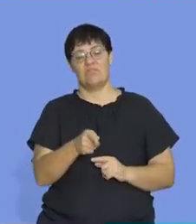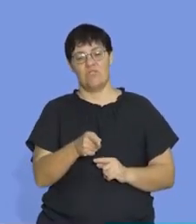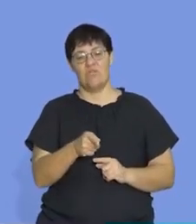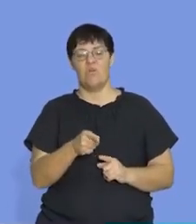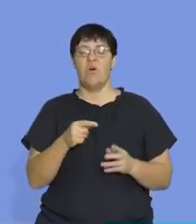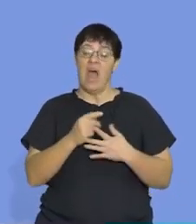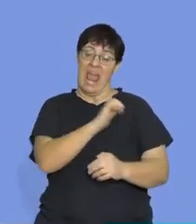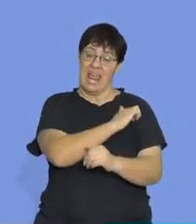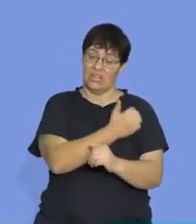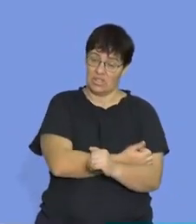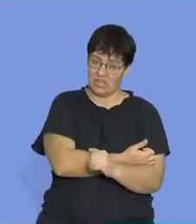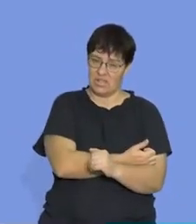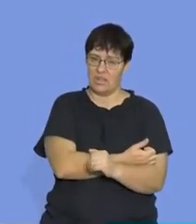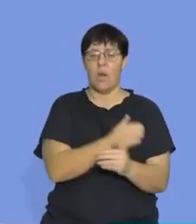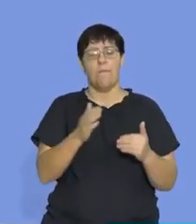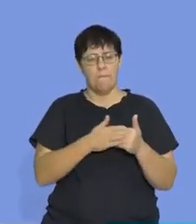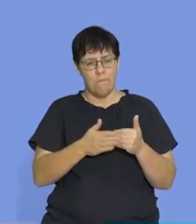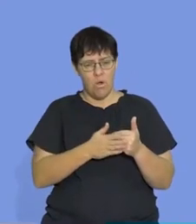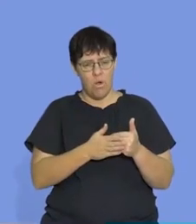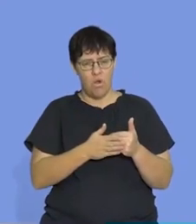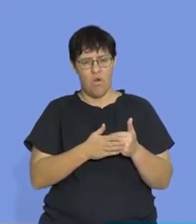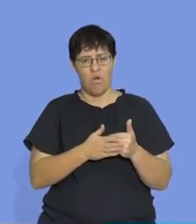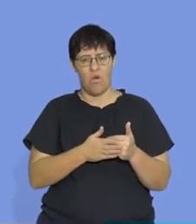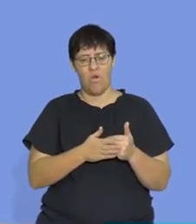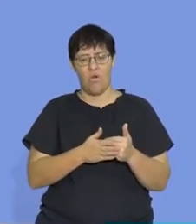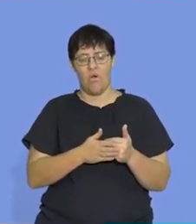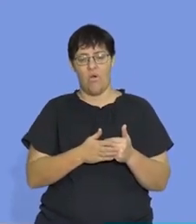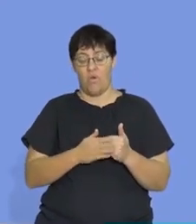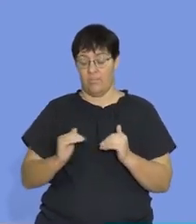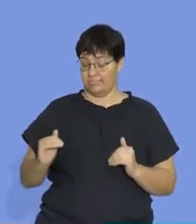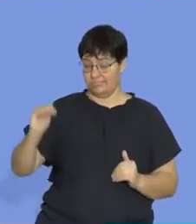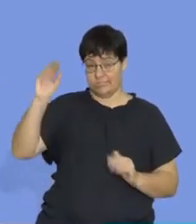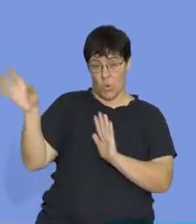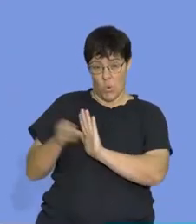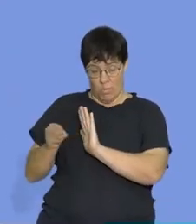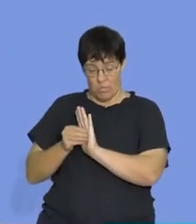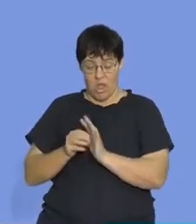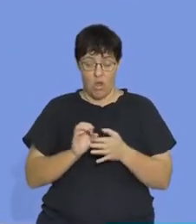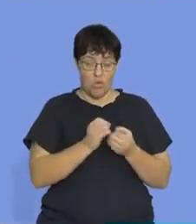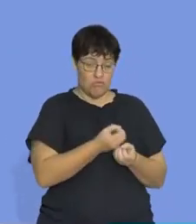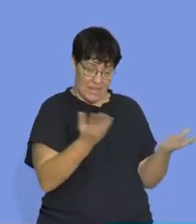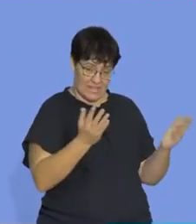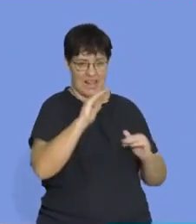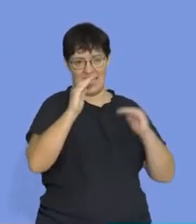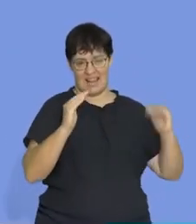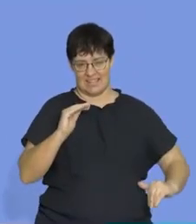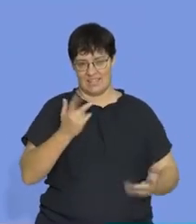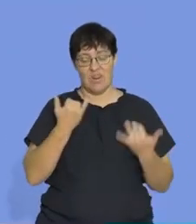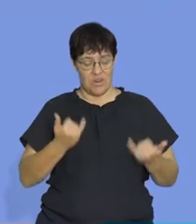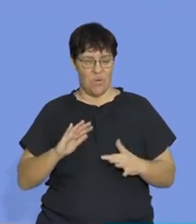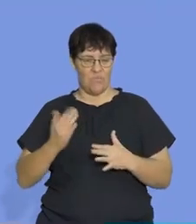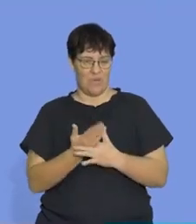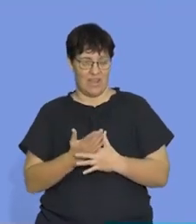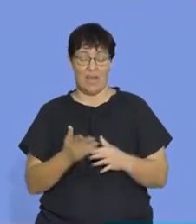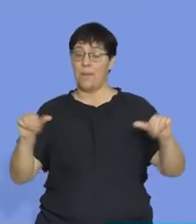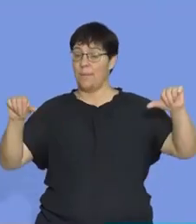energy, there is more energy by comparison that is absorbed than what is released. So for now, we'll take a short breather. When we come back, we'll